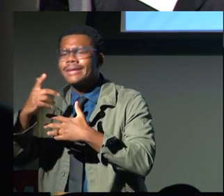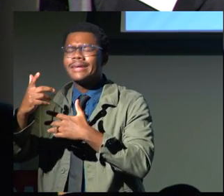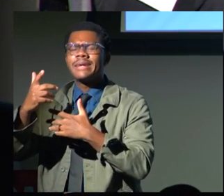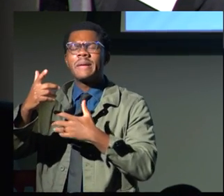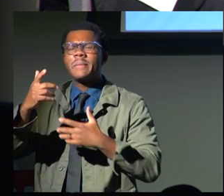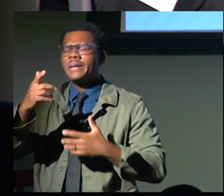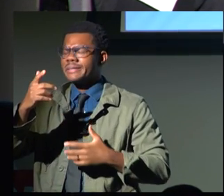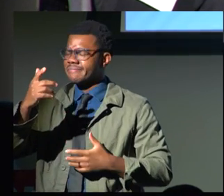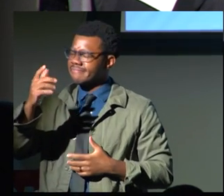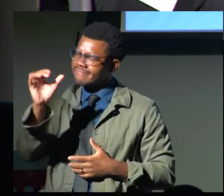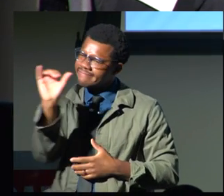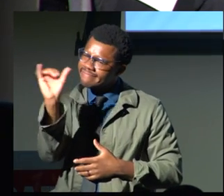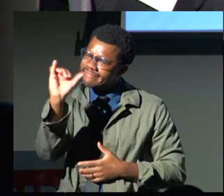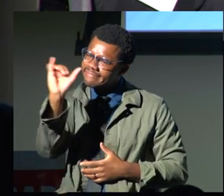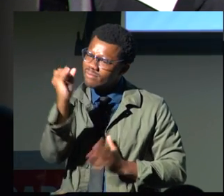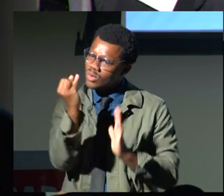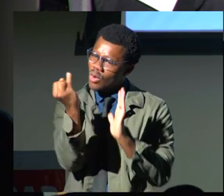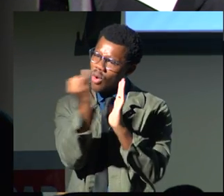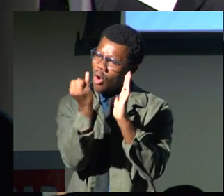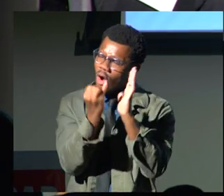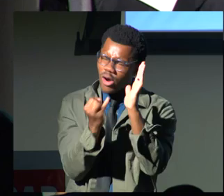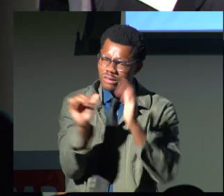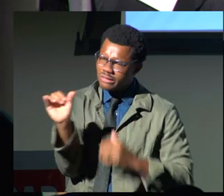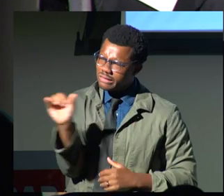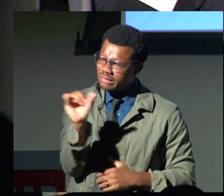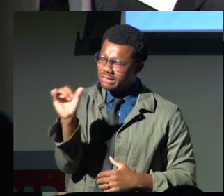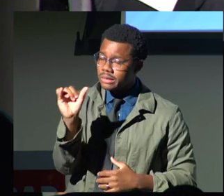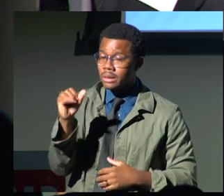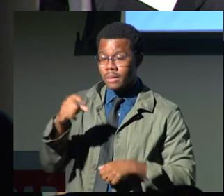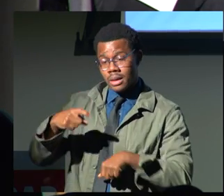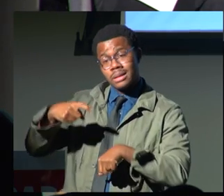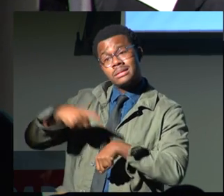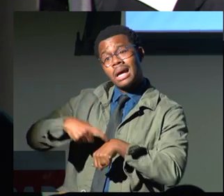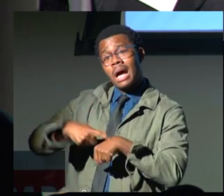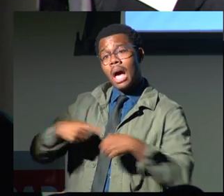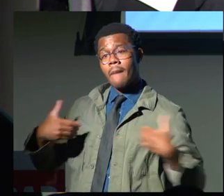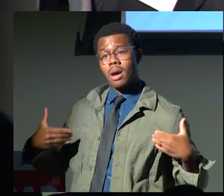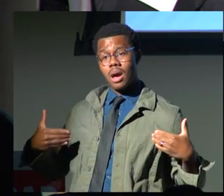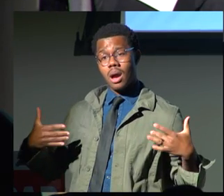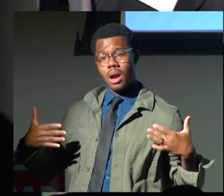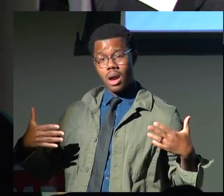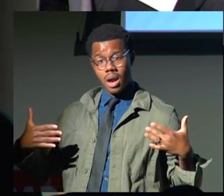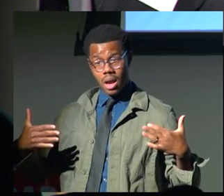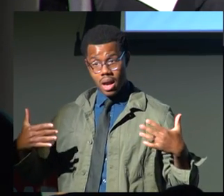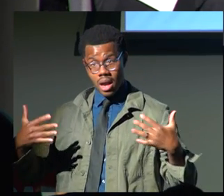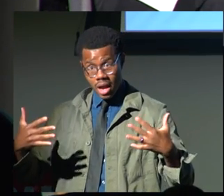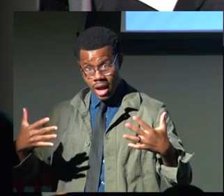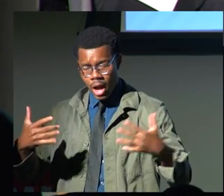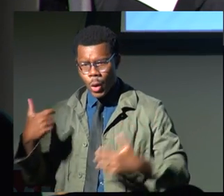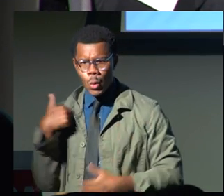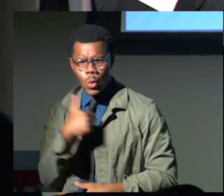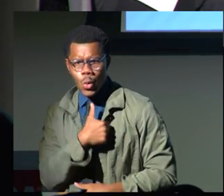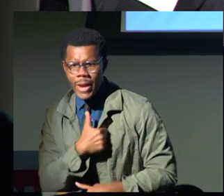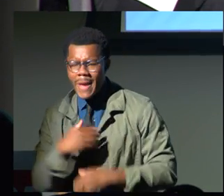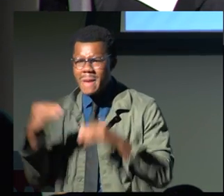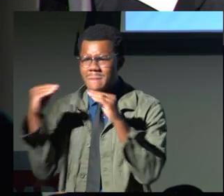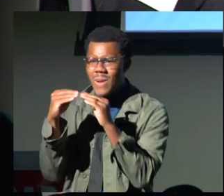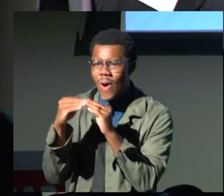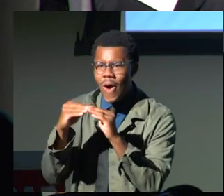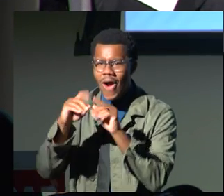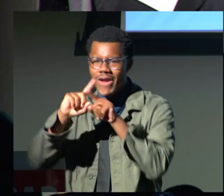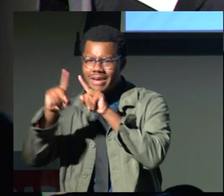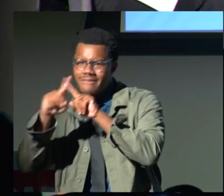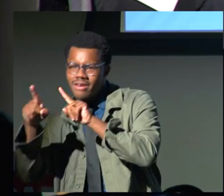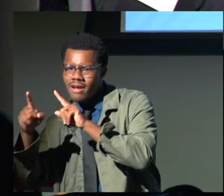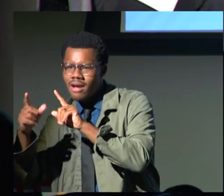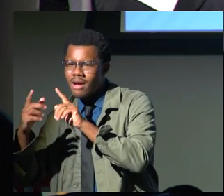you know, as time progressed and we explore more with each other, we began to blend